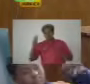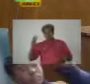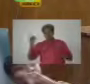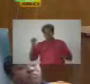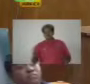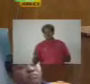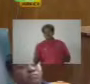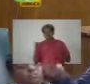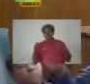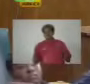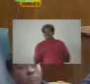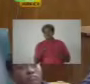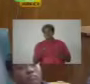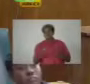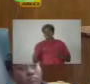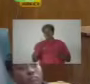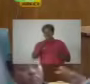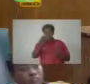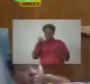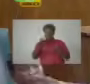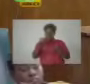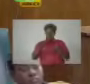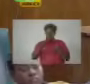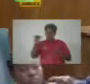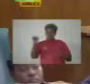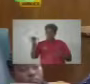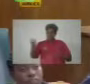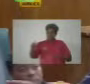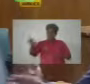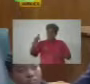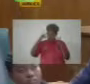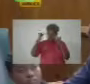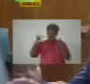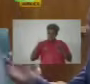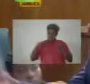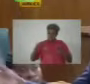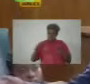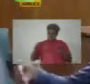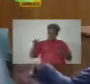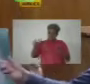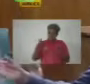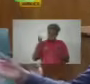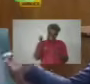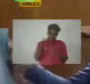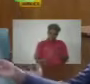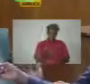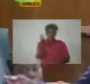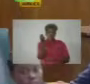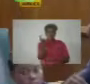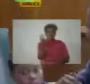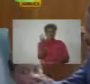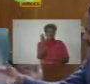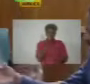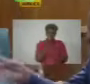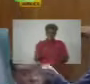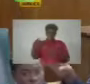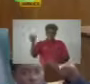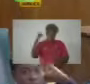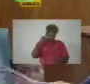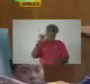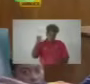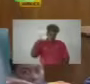the playfield on a Saturday is the place that we will allow events to go past 12 o'clock or 2 o'clock, and that is